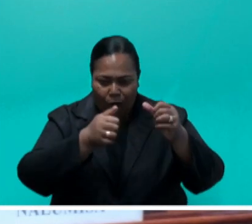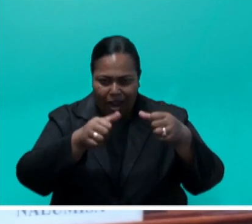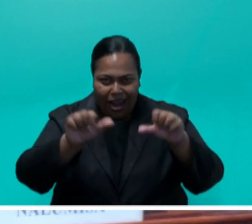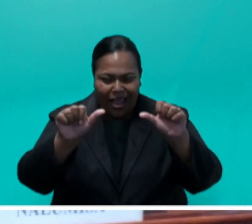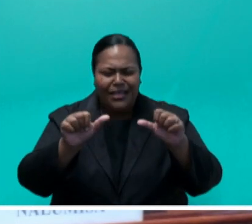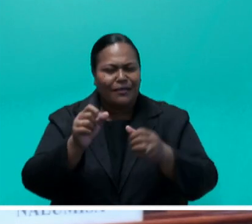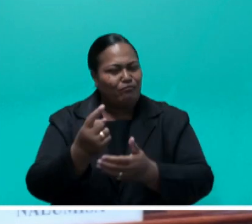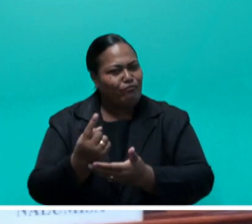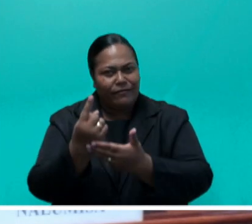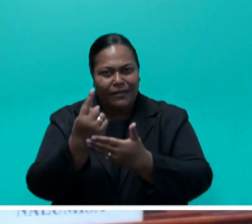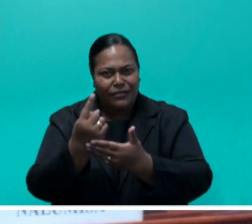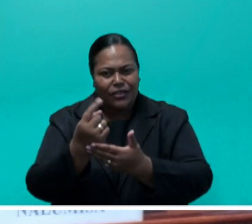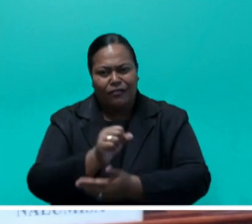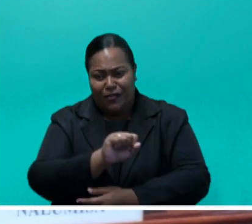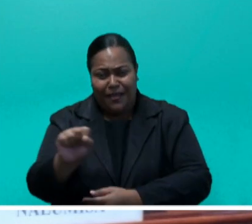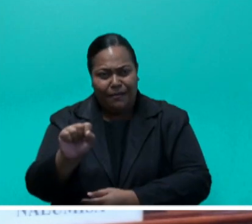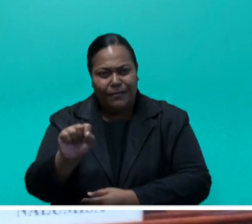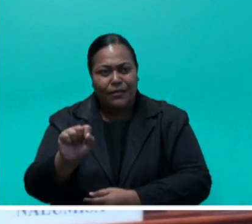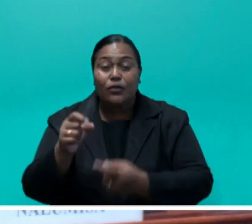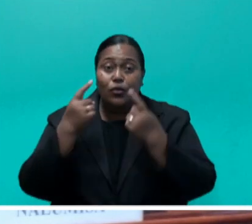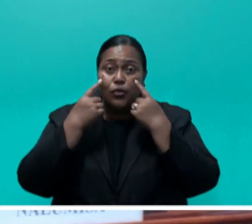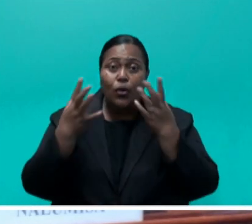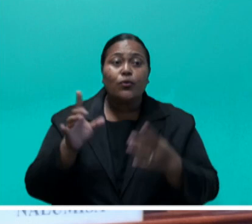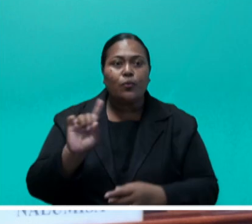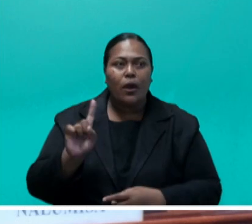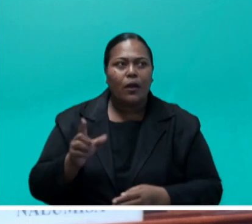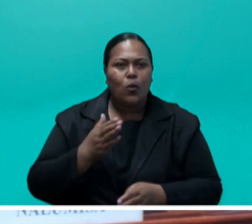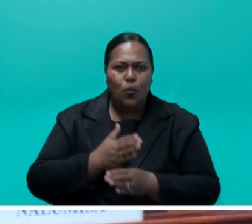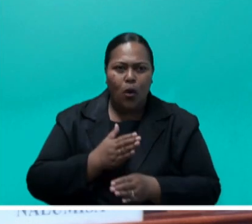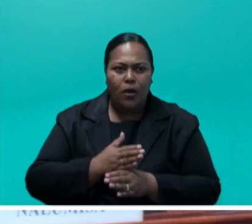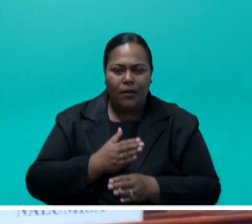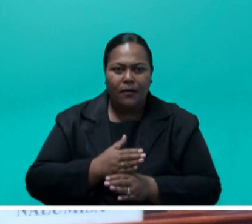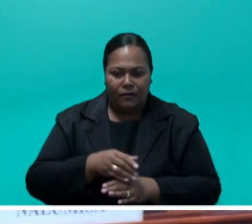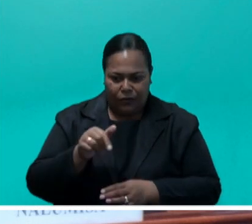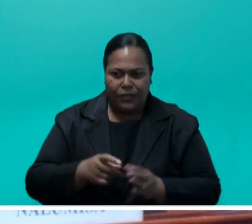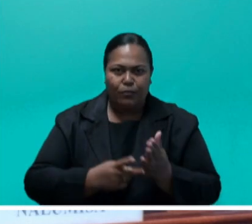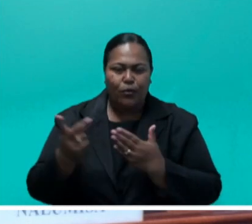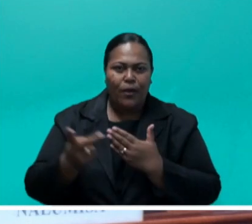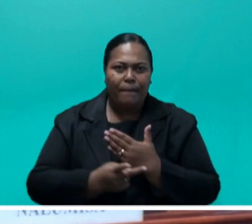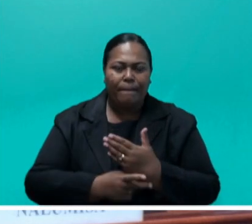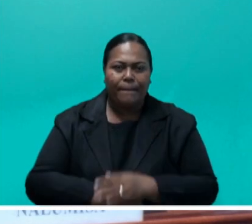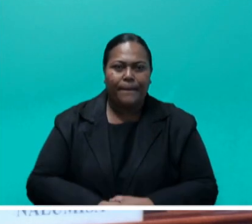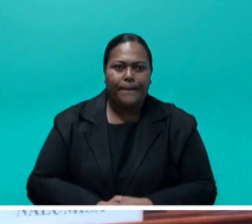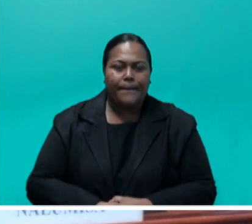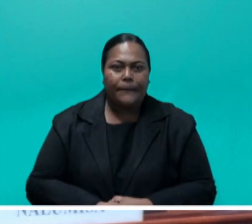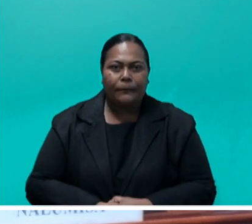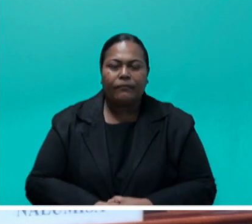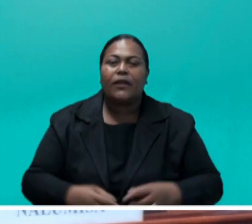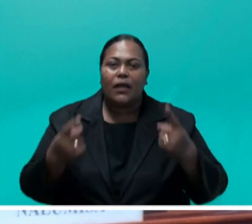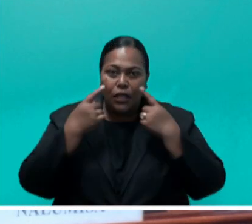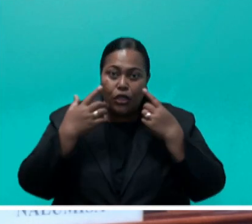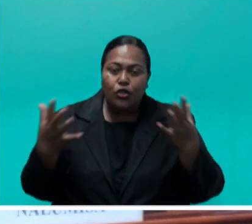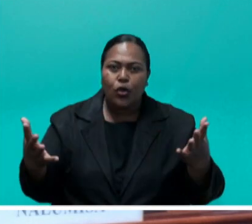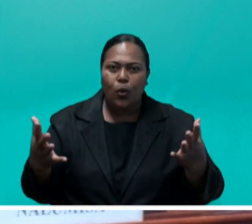it exemplifies the very essence of this prestigious program. They have demonstrated